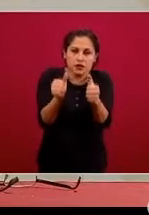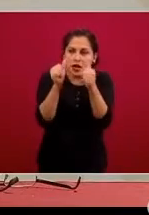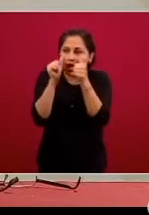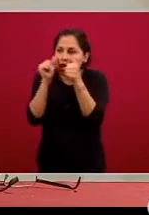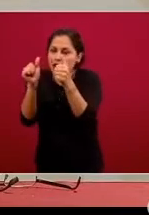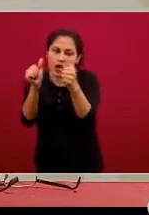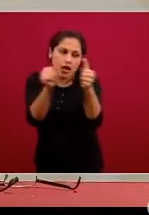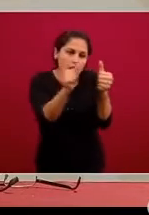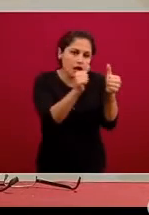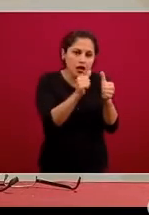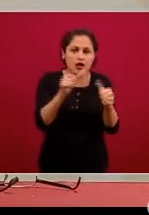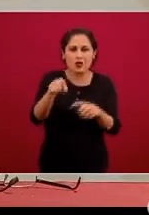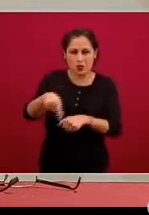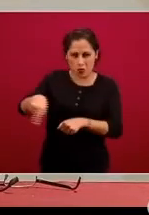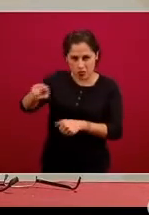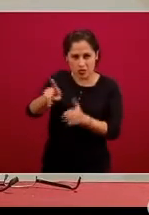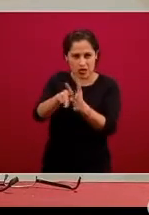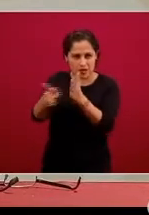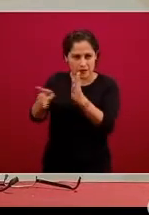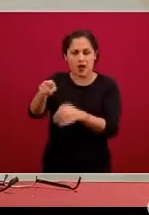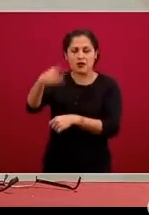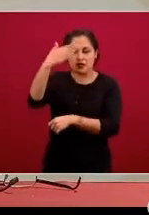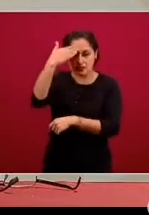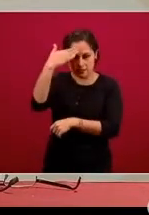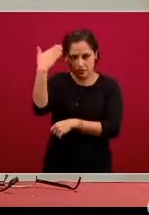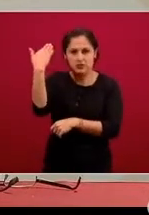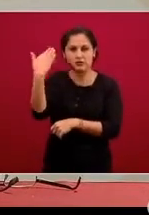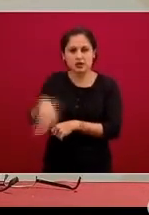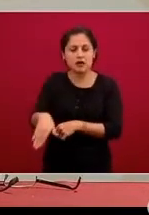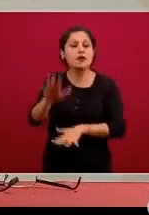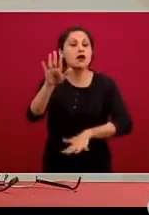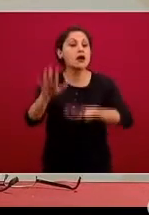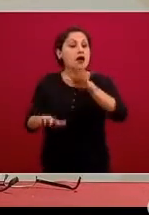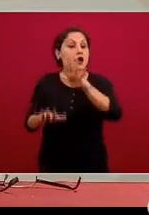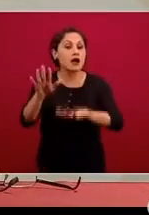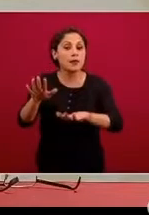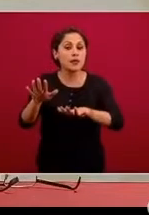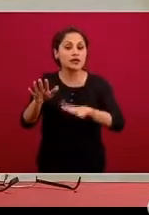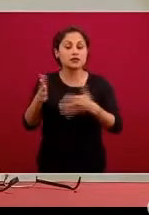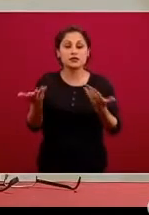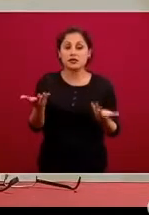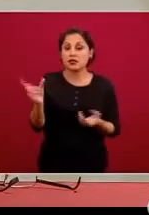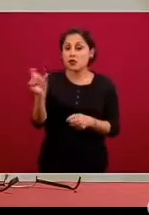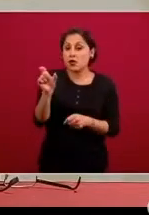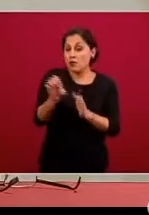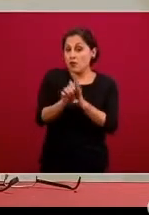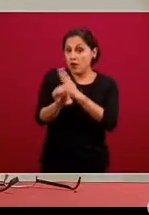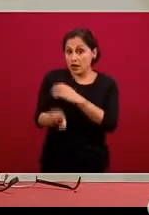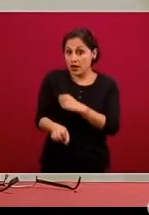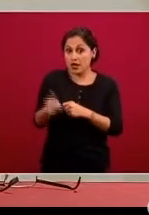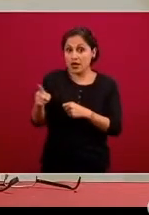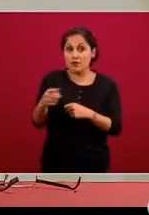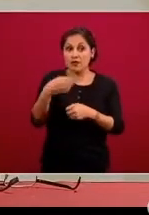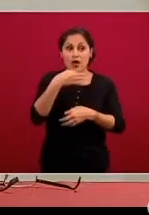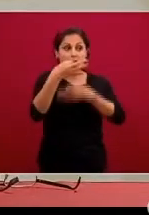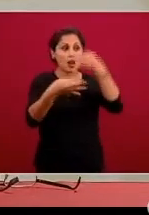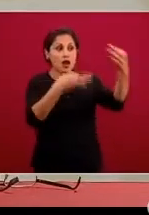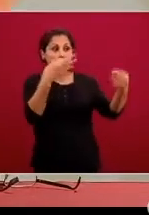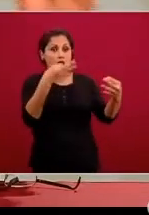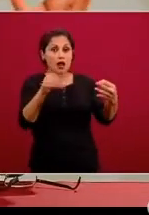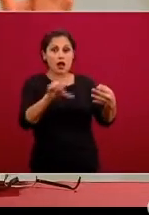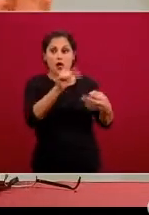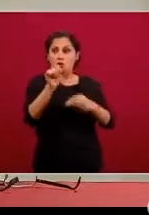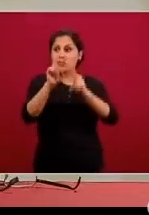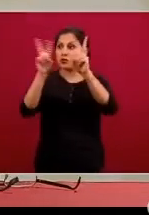attention as humans. We have competing attentions between all the different stimuli that is being presented to us.